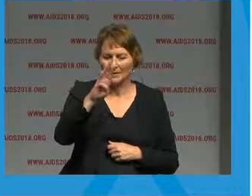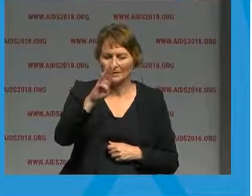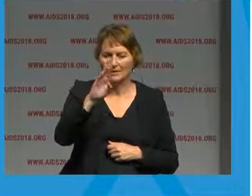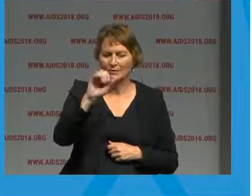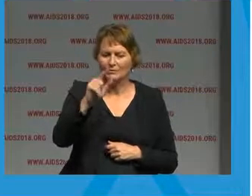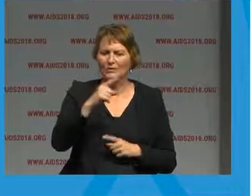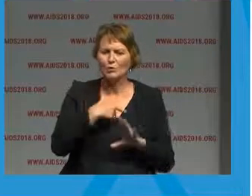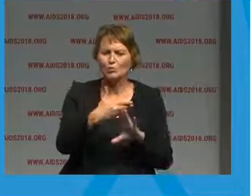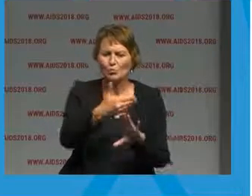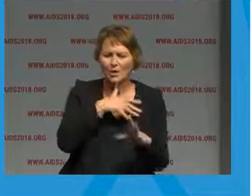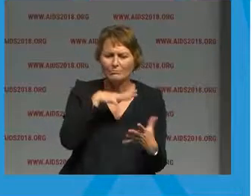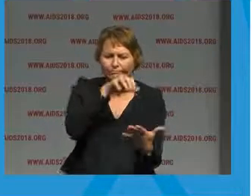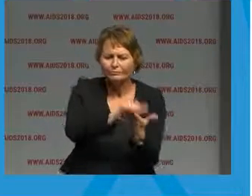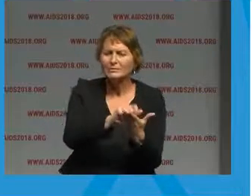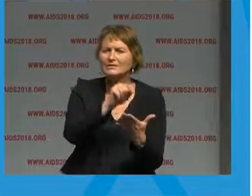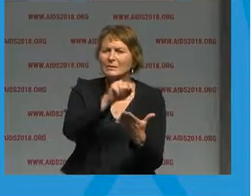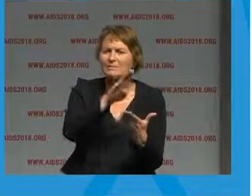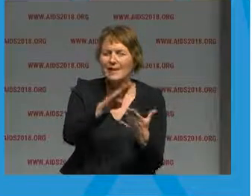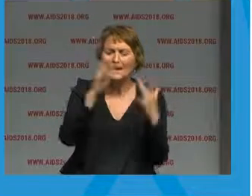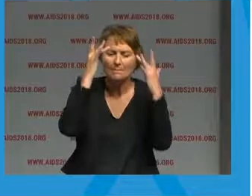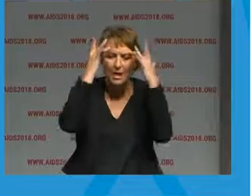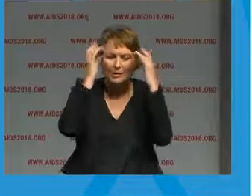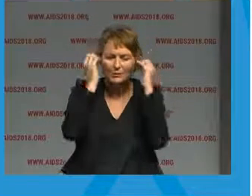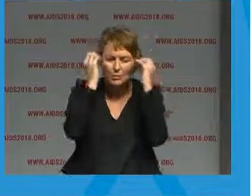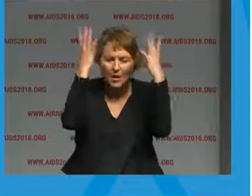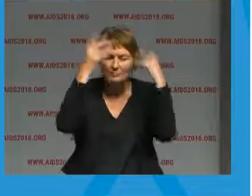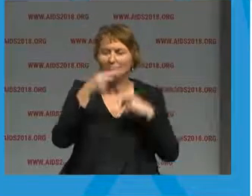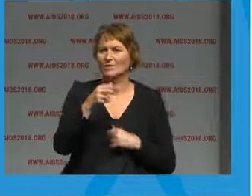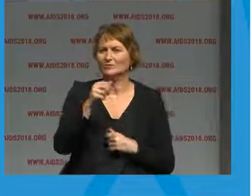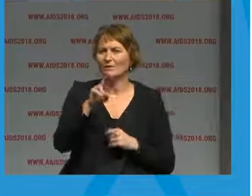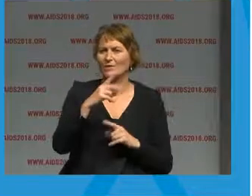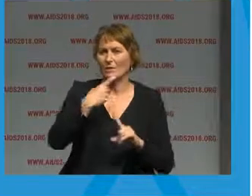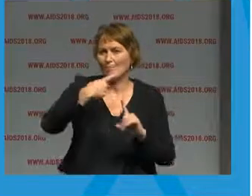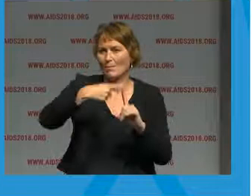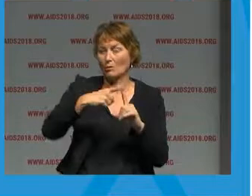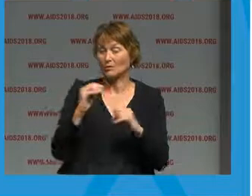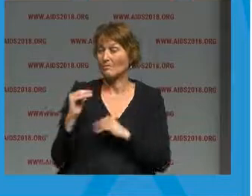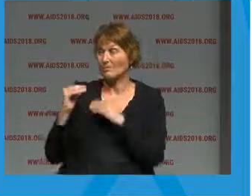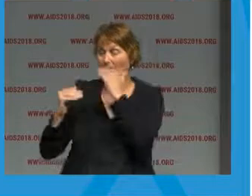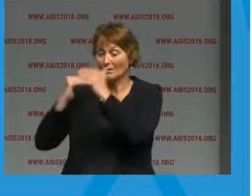TB Meningitis in HIV-positive adults.